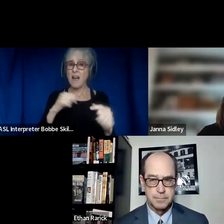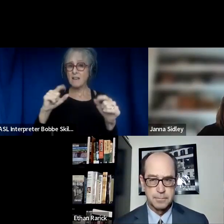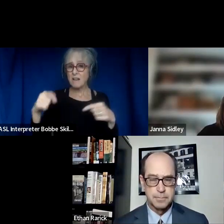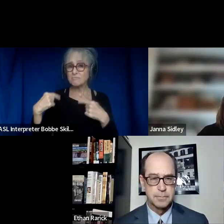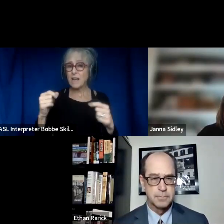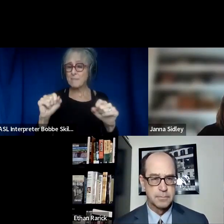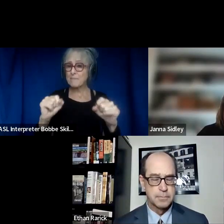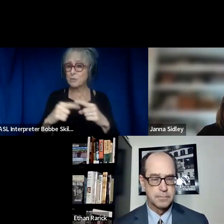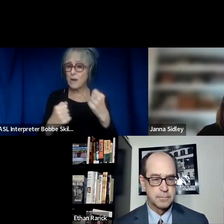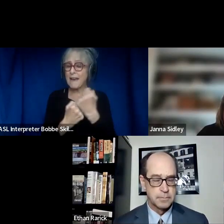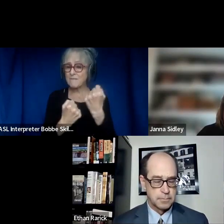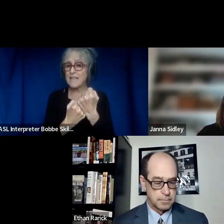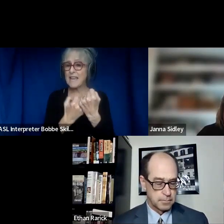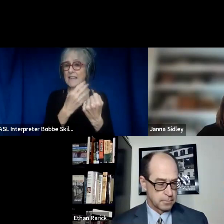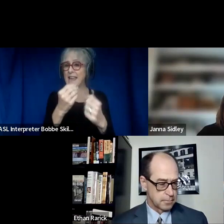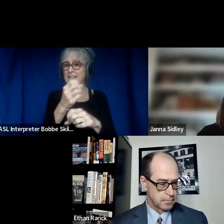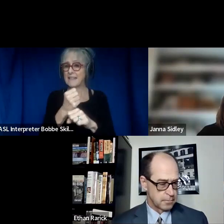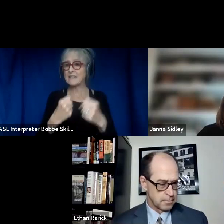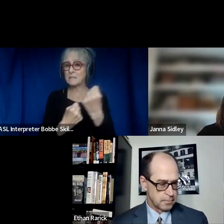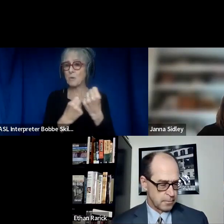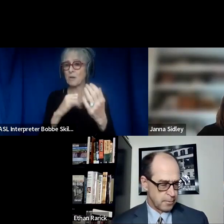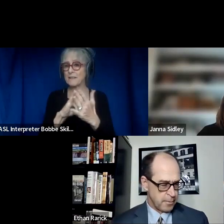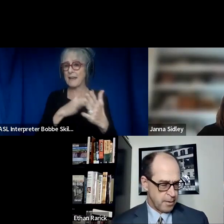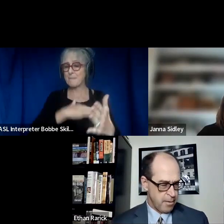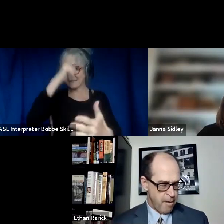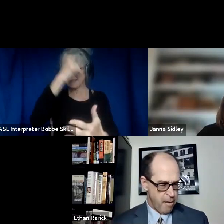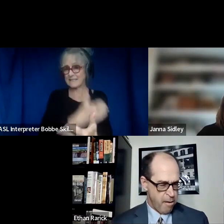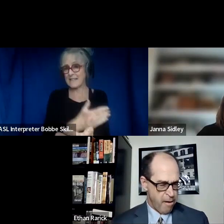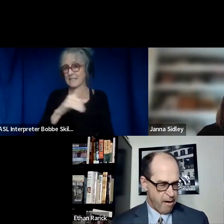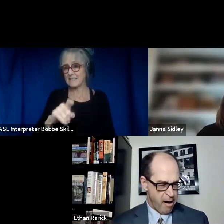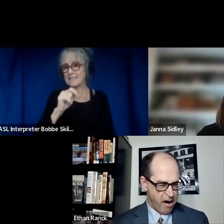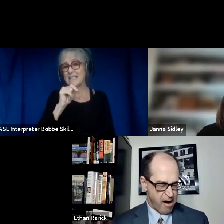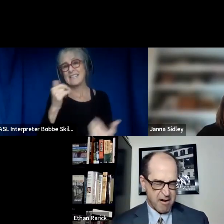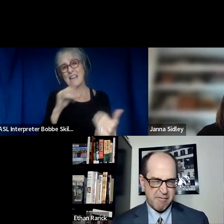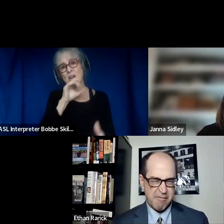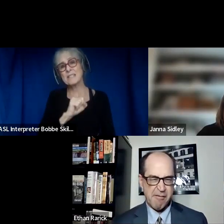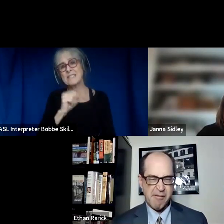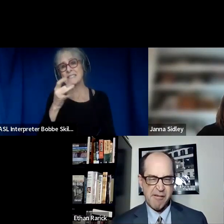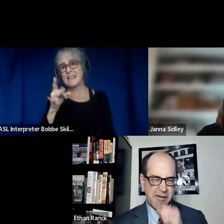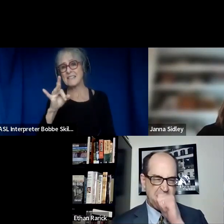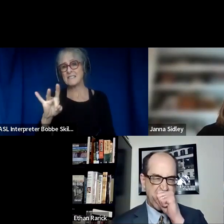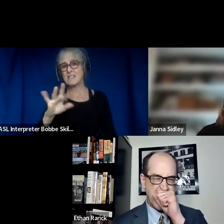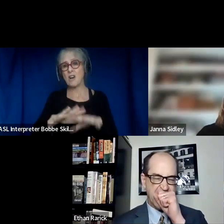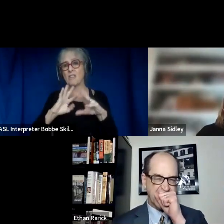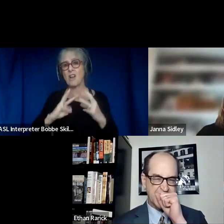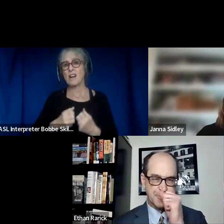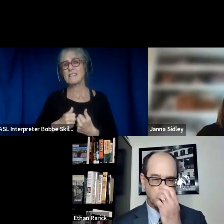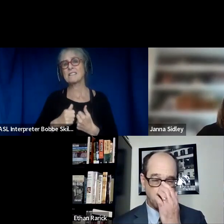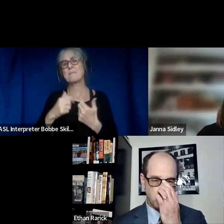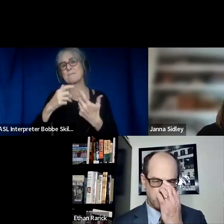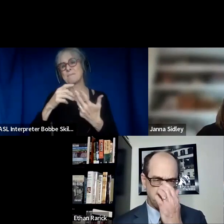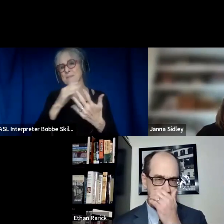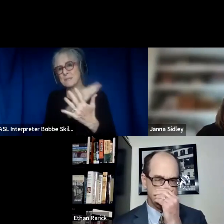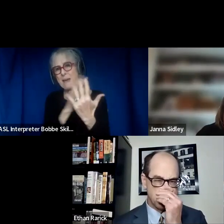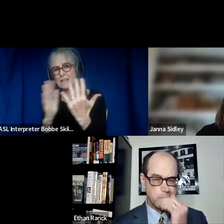to advocate and get the supports that my son needs. He's 18 now and he's on the autism spectrum, but I